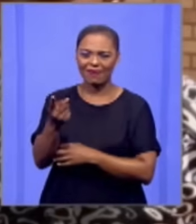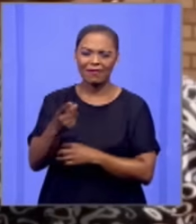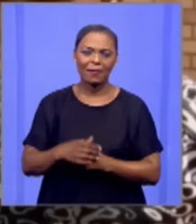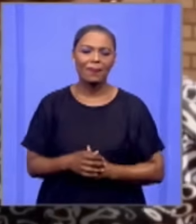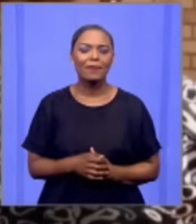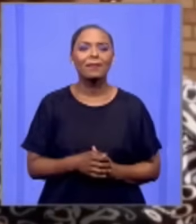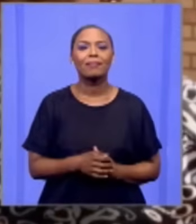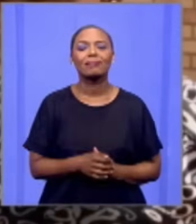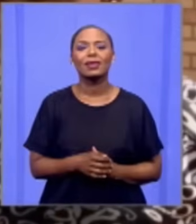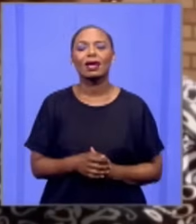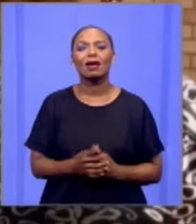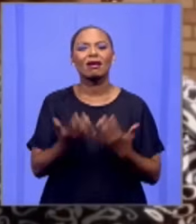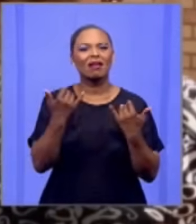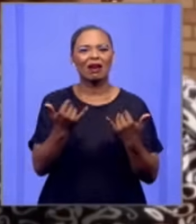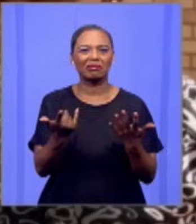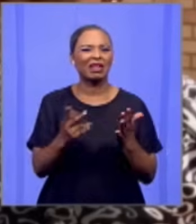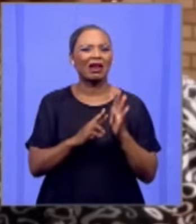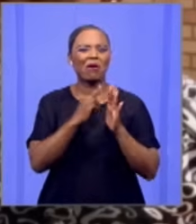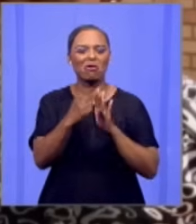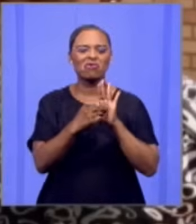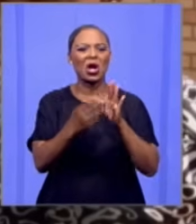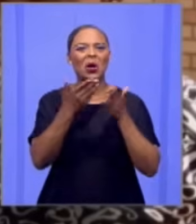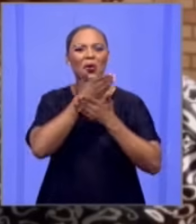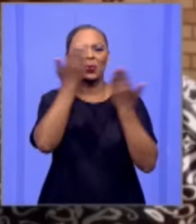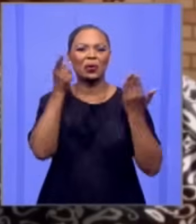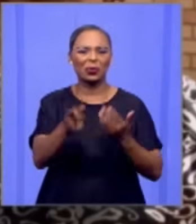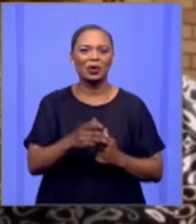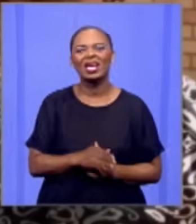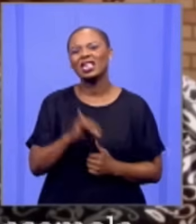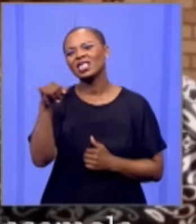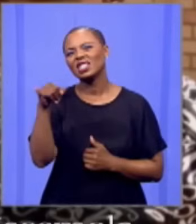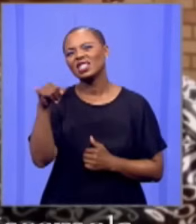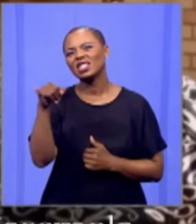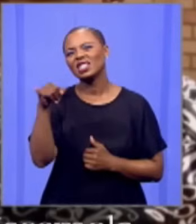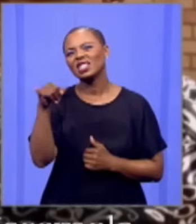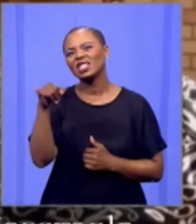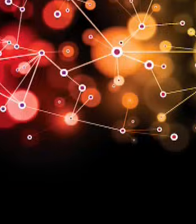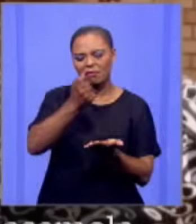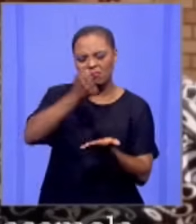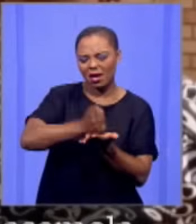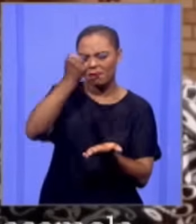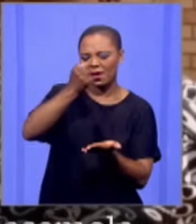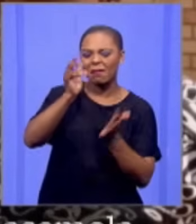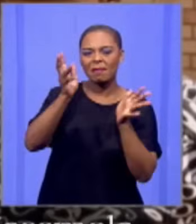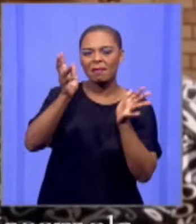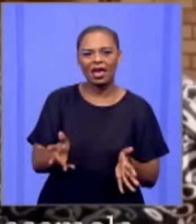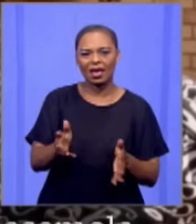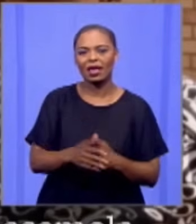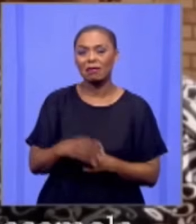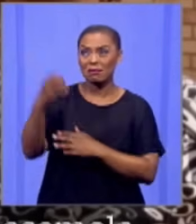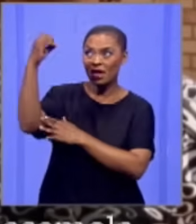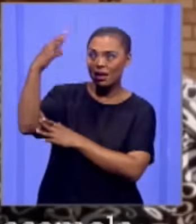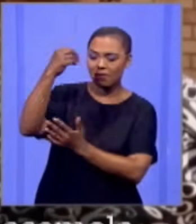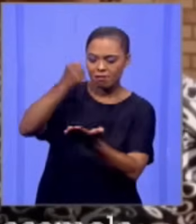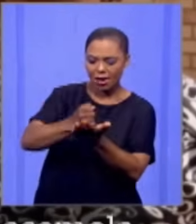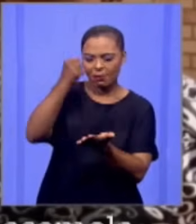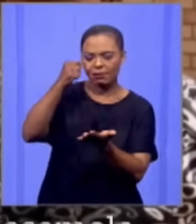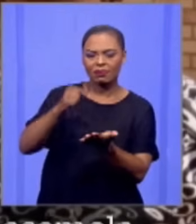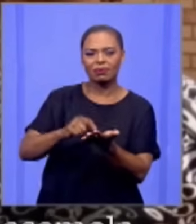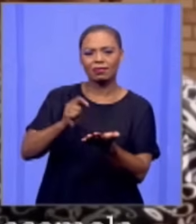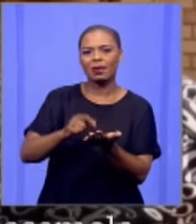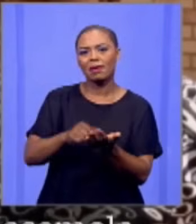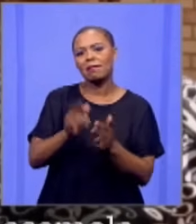goba eno goba mogola fela tabeng ya go certifya dipampiri na gore no ga Masemola le police station e